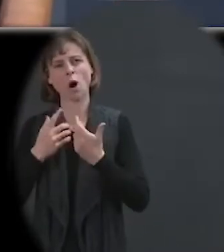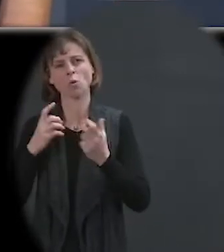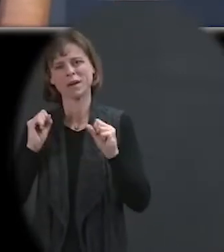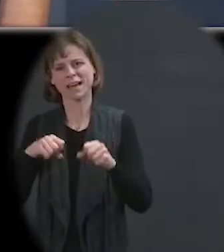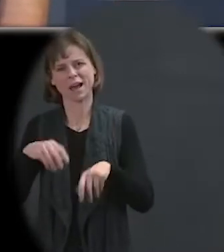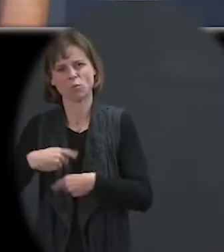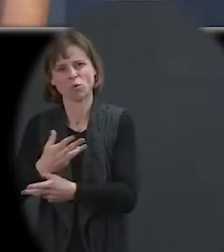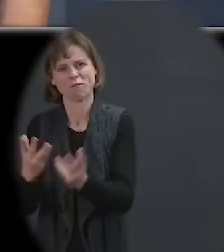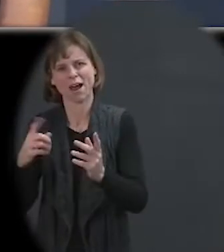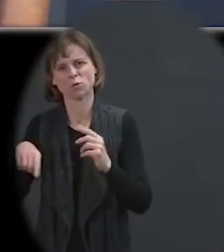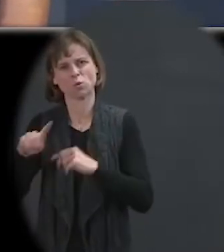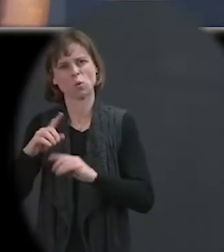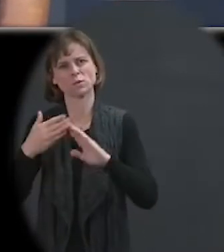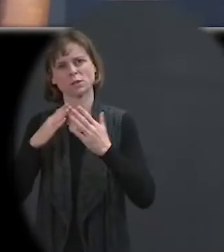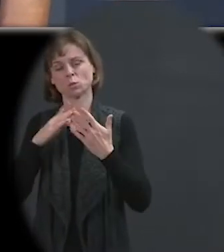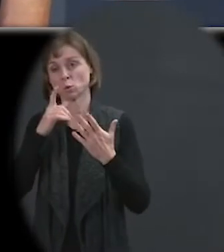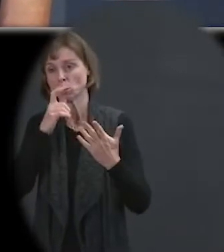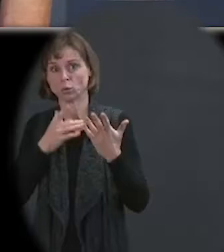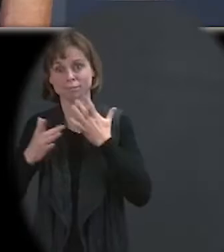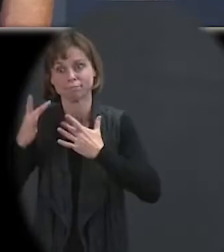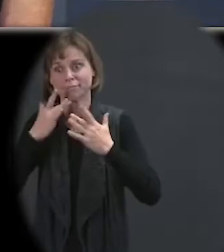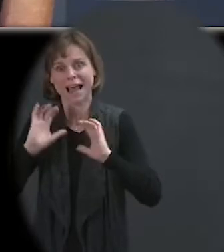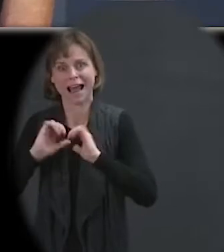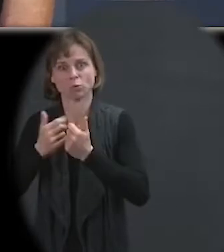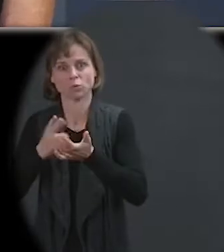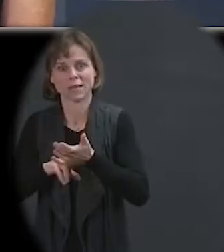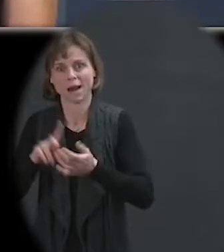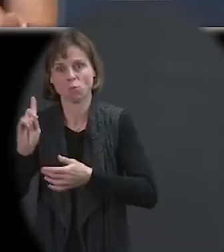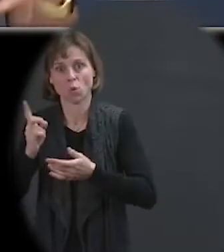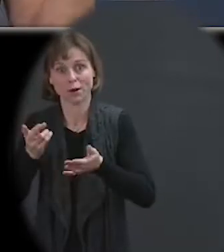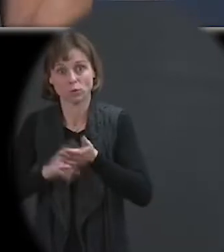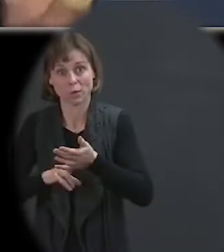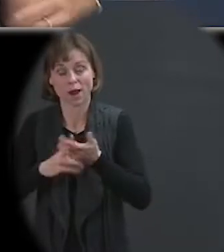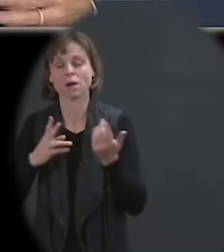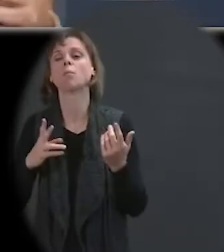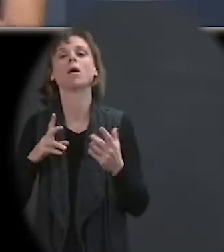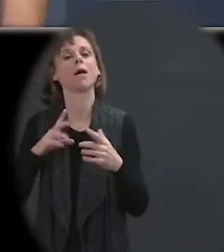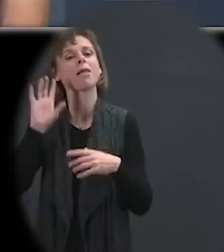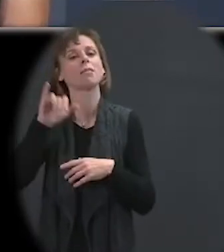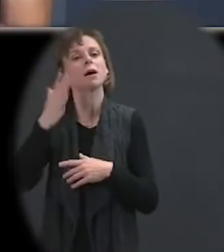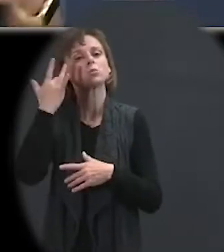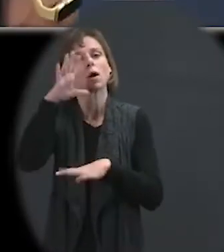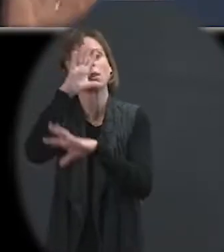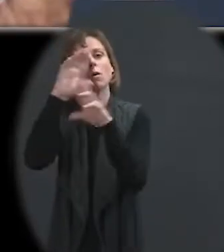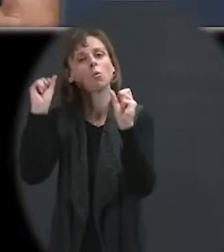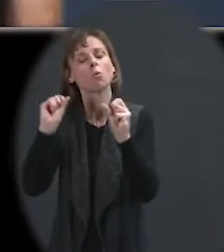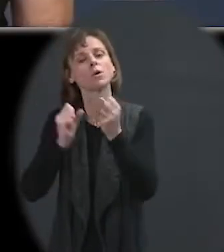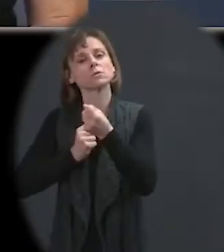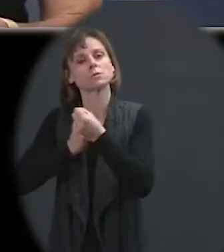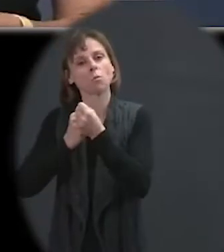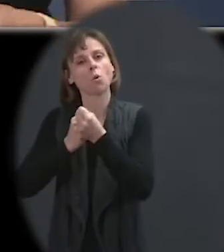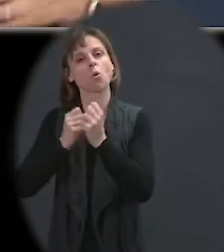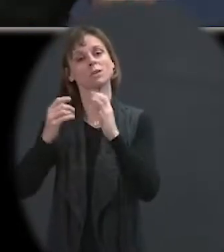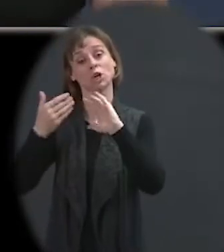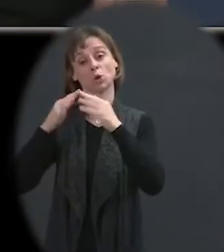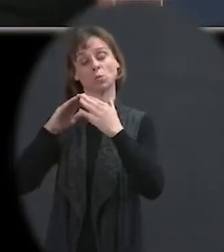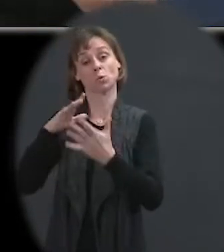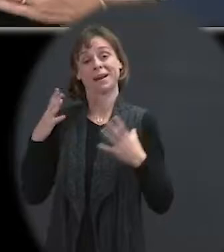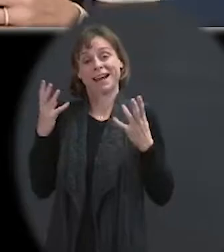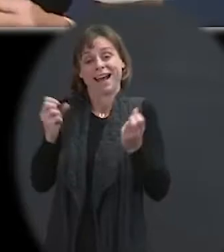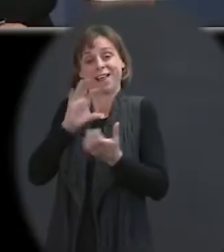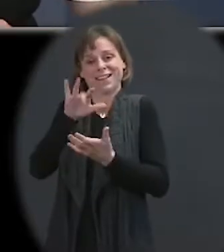that the president has been so supportive of community health centers that are embedded in communities, know the people in the communities,